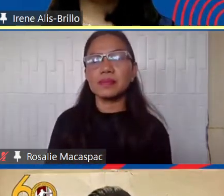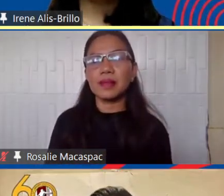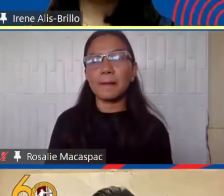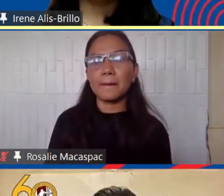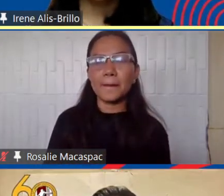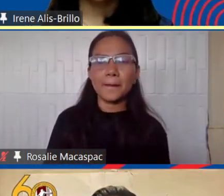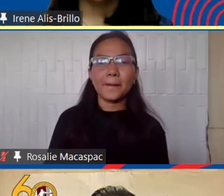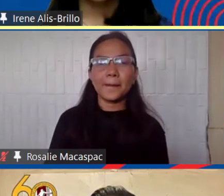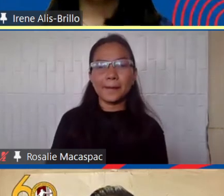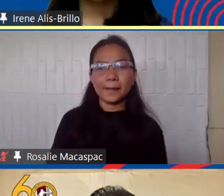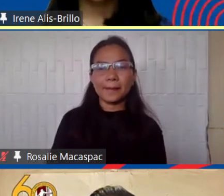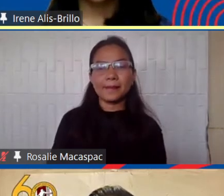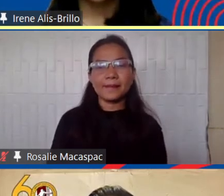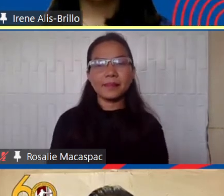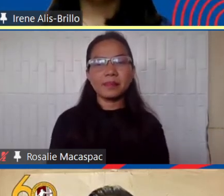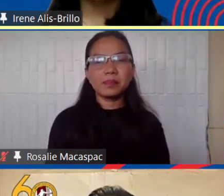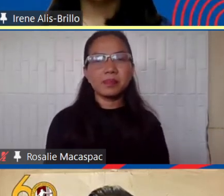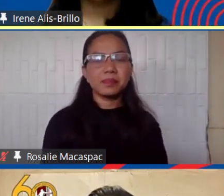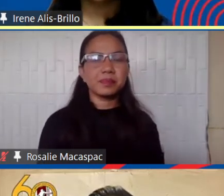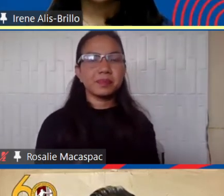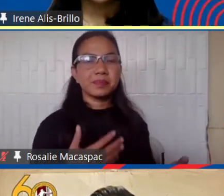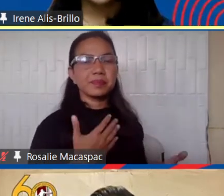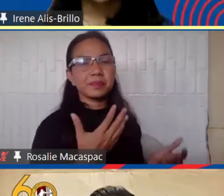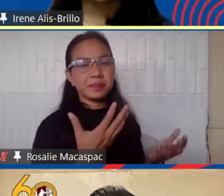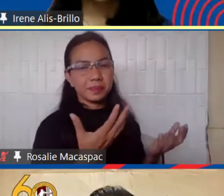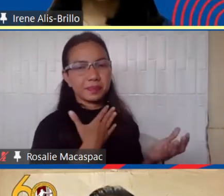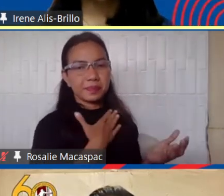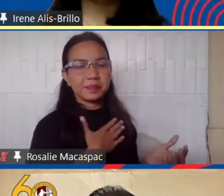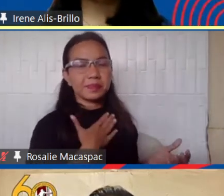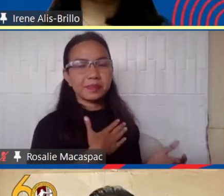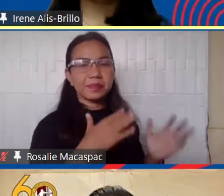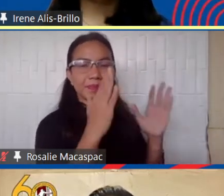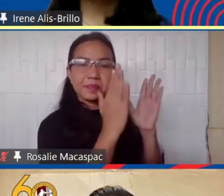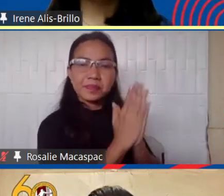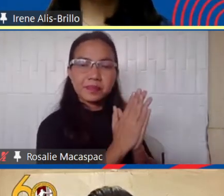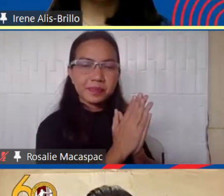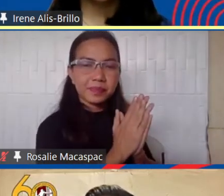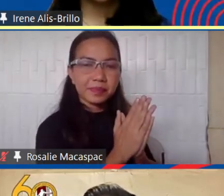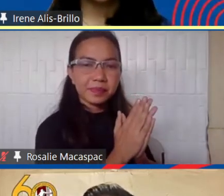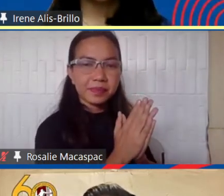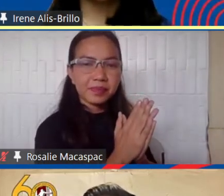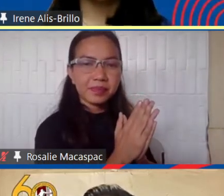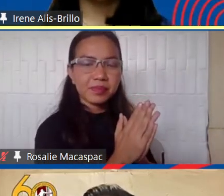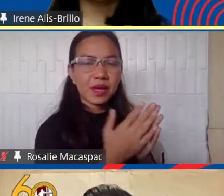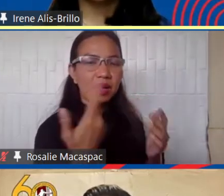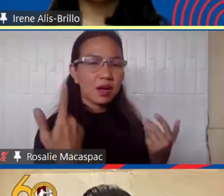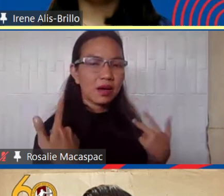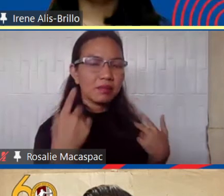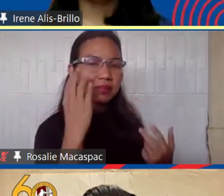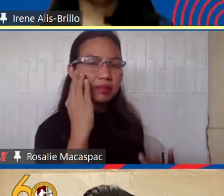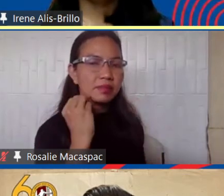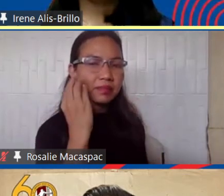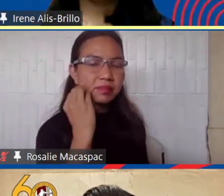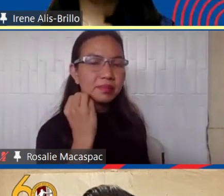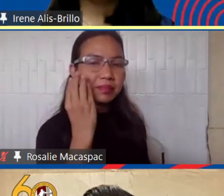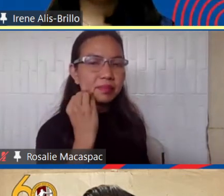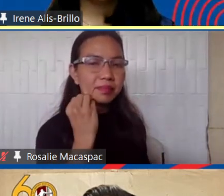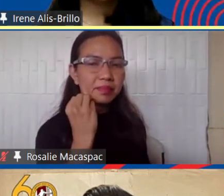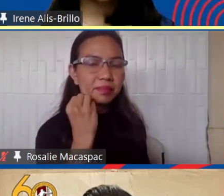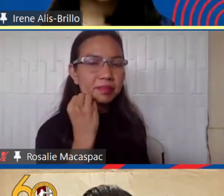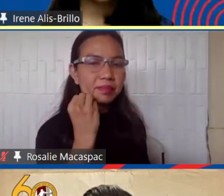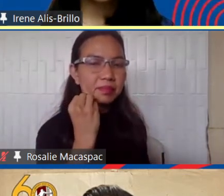Okay, sir, in addition, I would just like to ask, kasi we encountered this also.